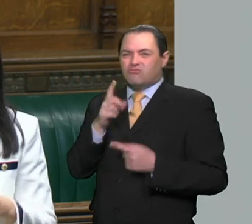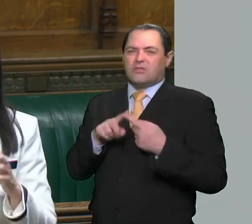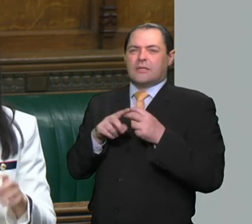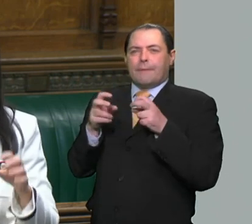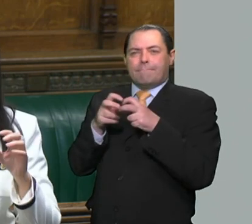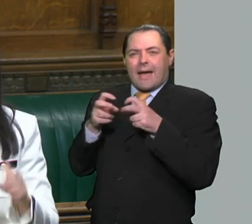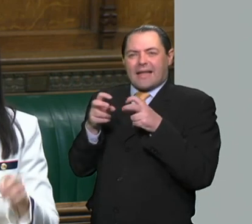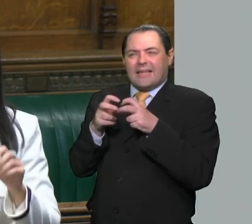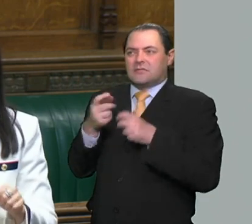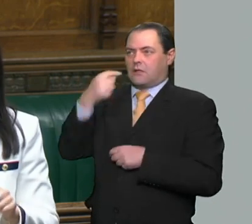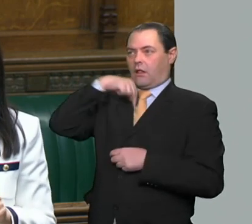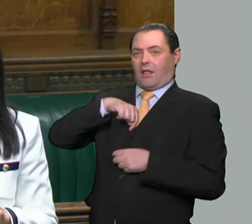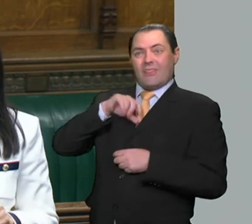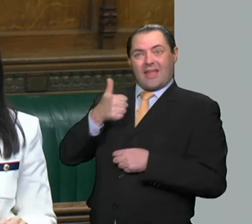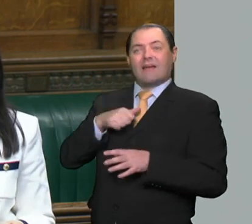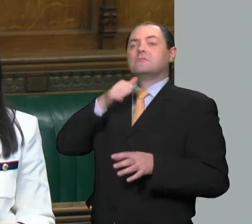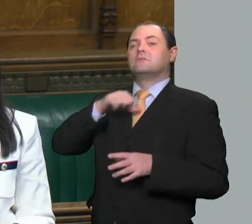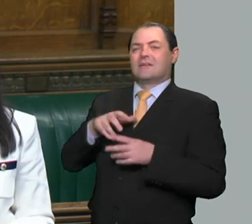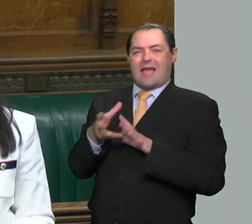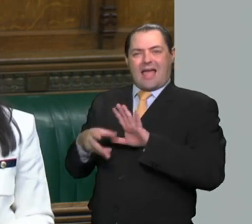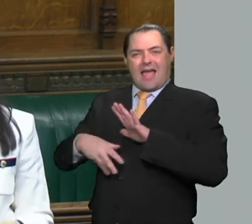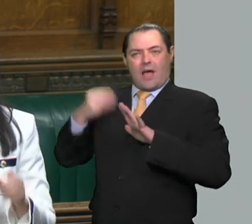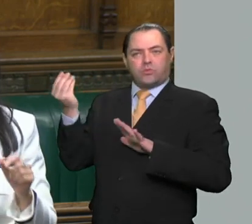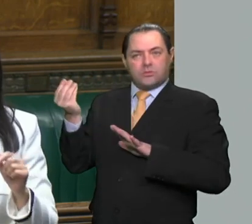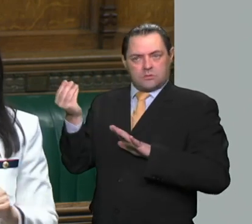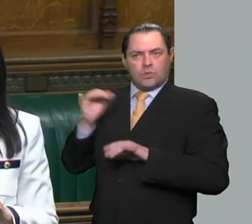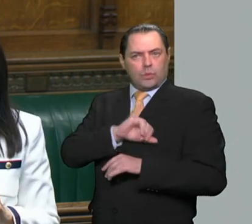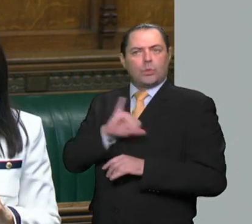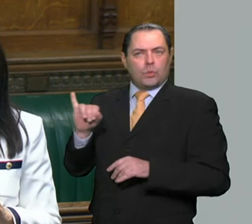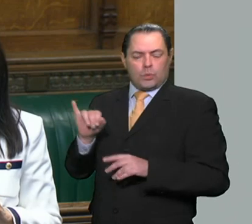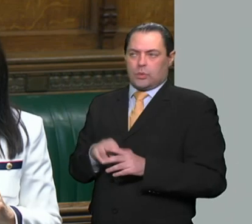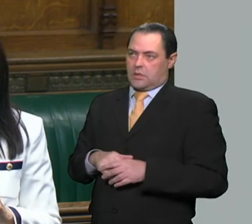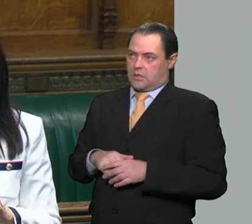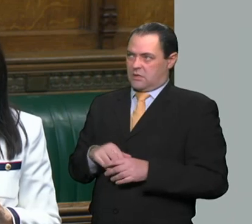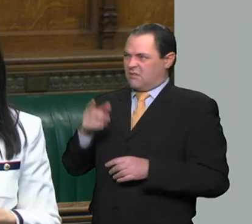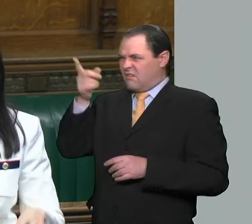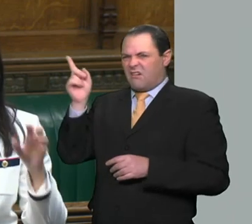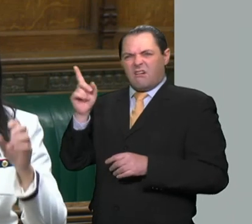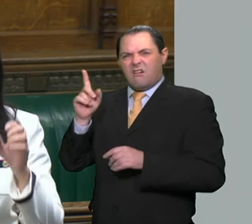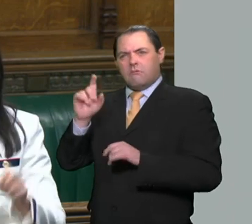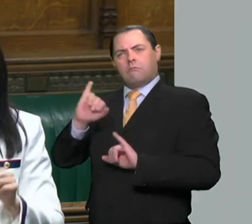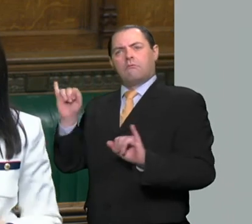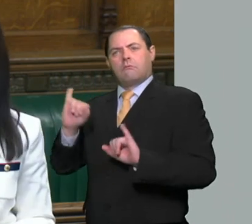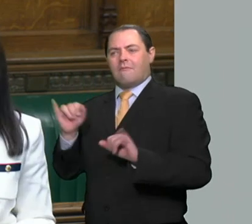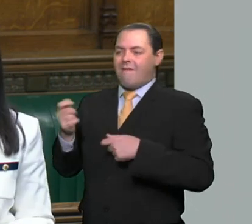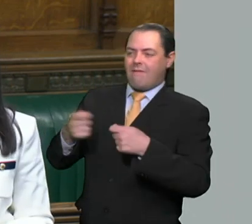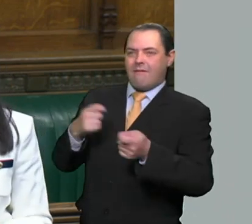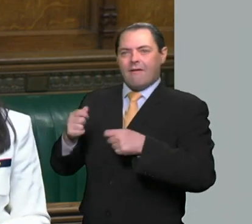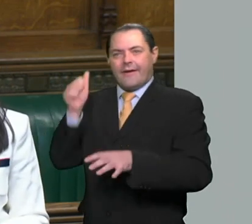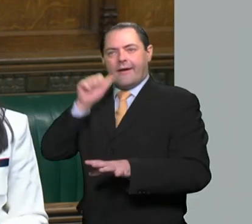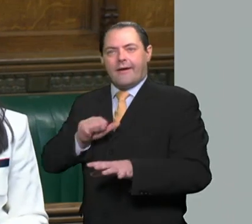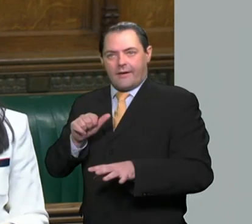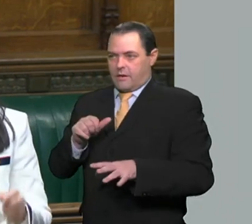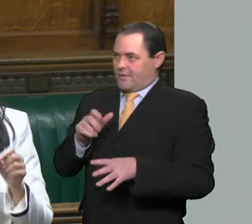magnets, which require invasive medical intervention. With rogue traders out there, Deputy Prime Minister, how can consumers be